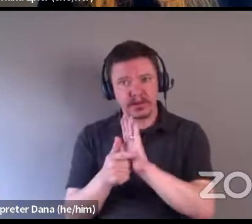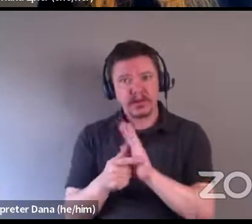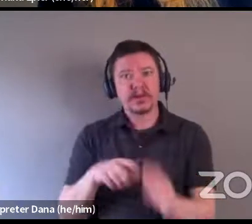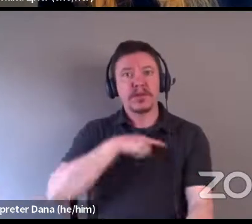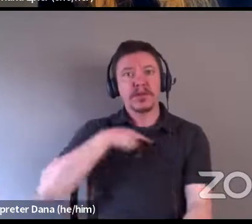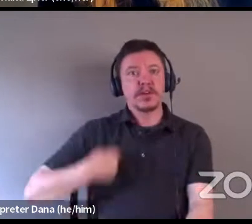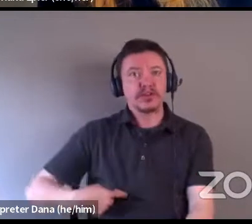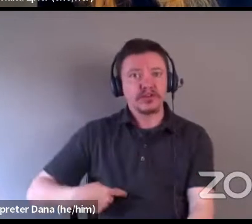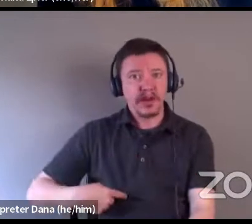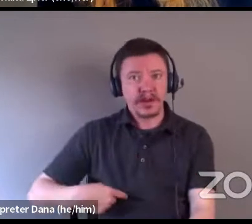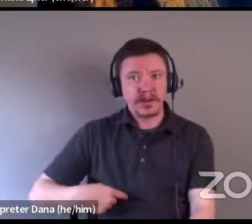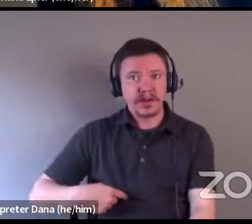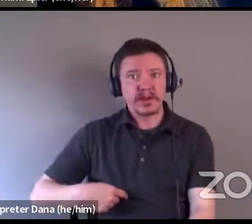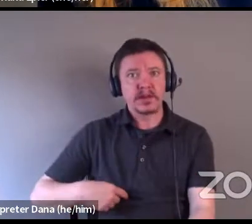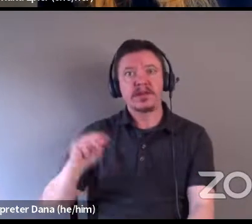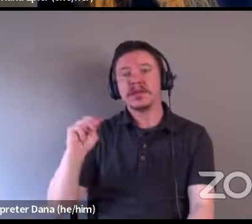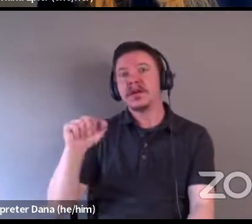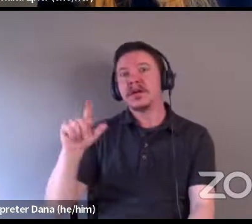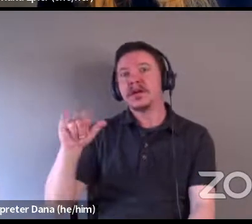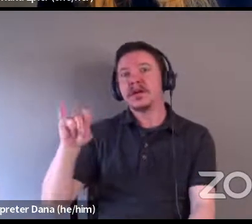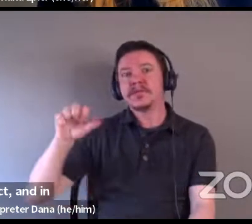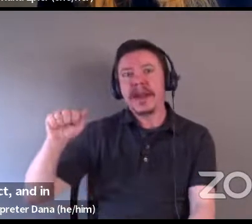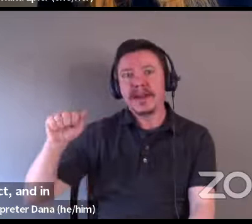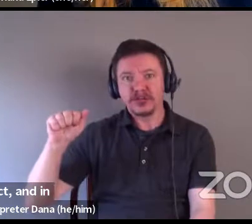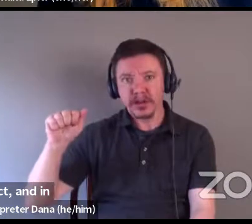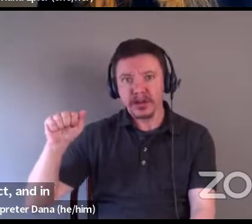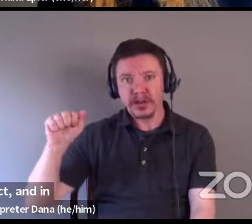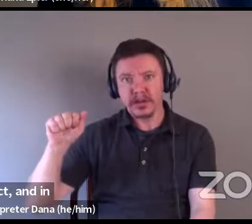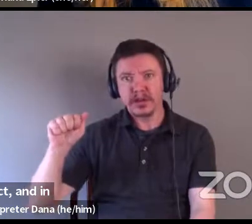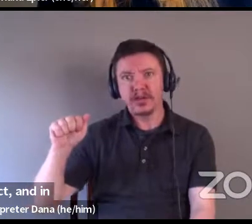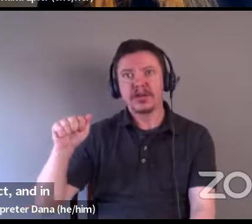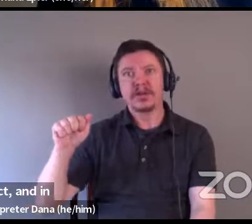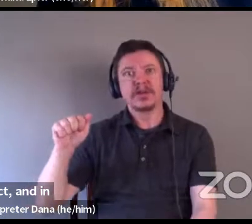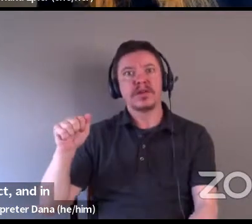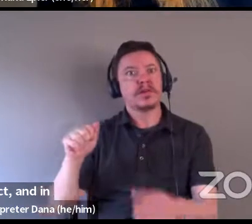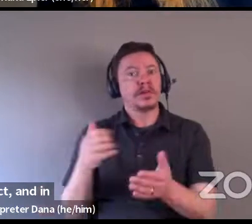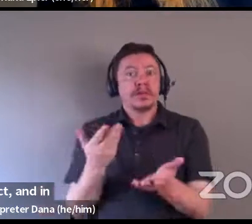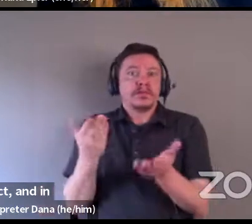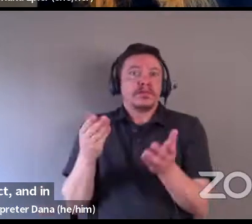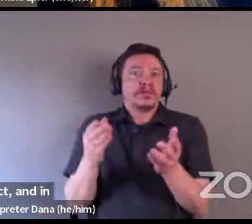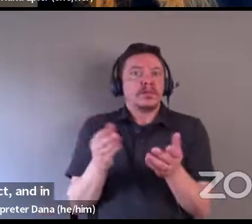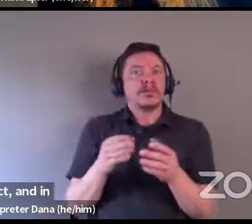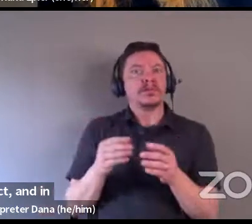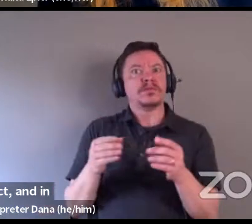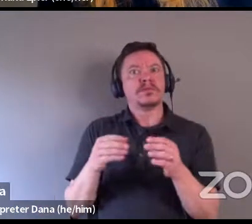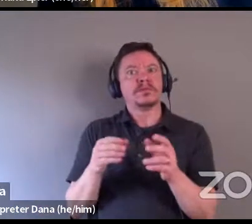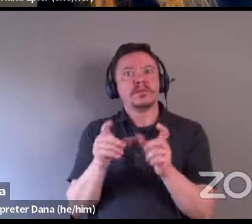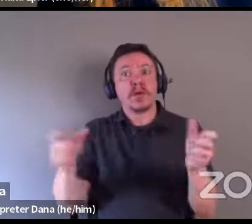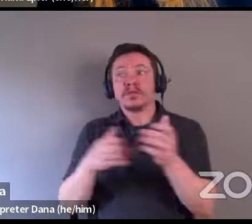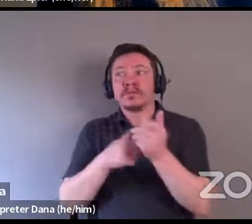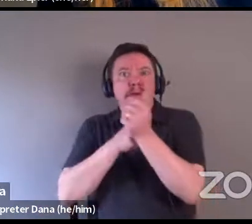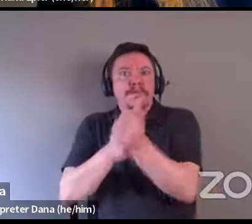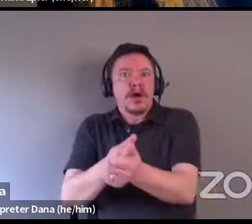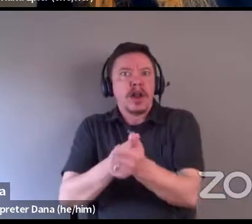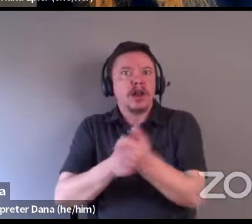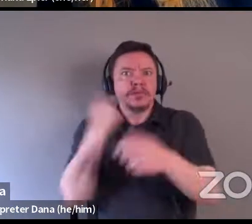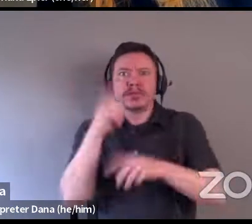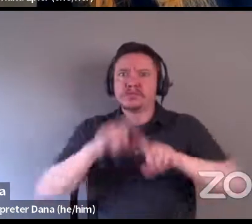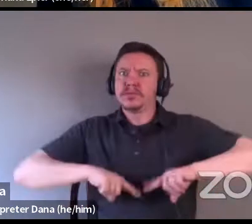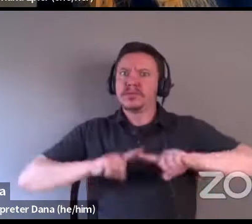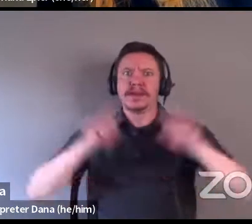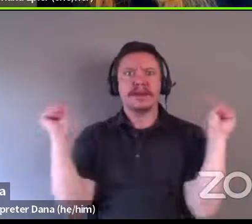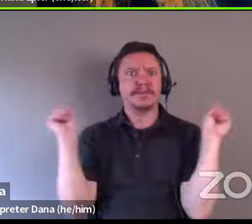and in Malaysia, and the sort of, whether people follow or not, it's so different as